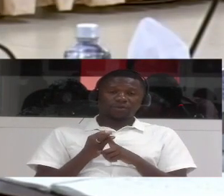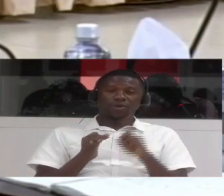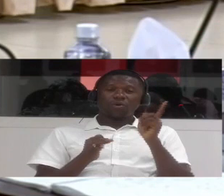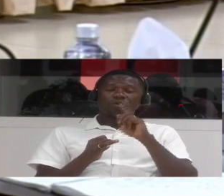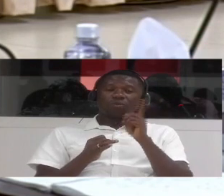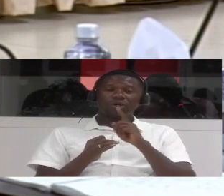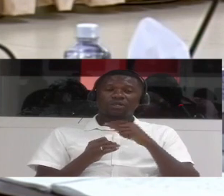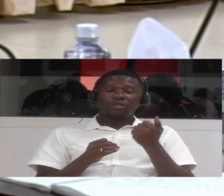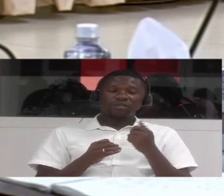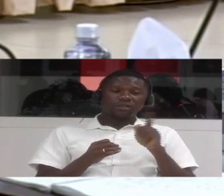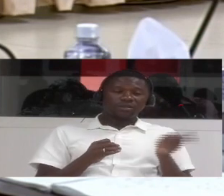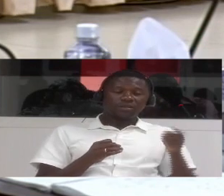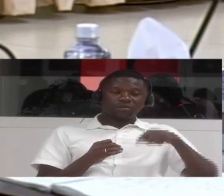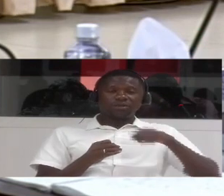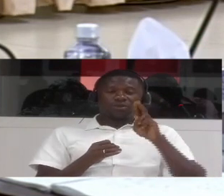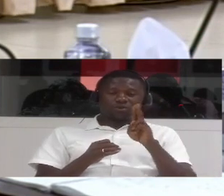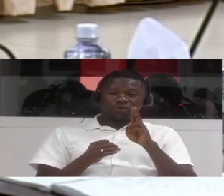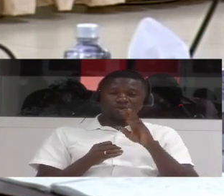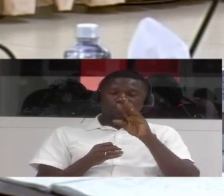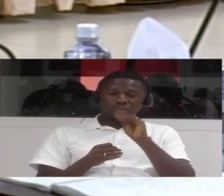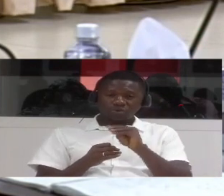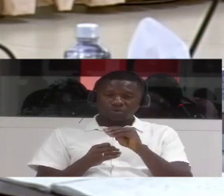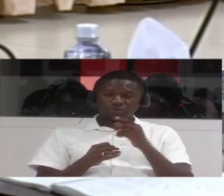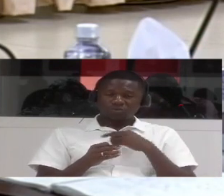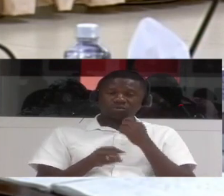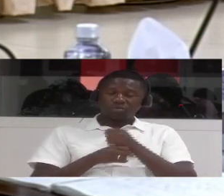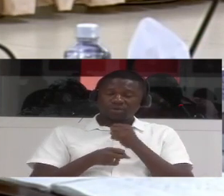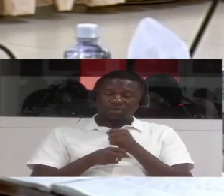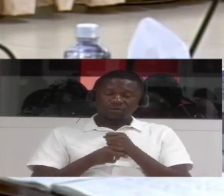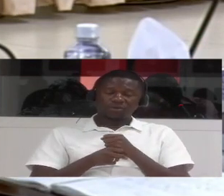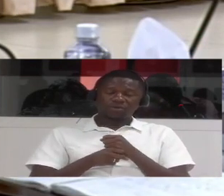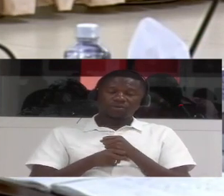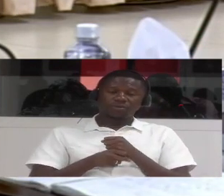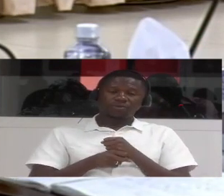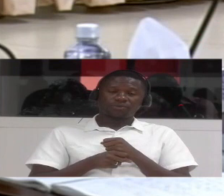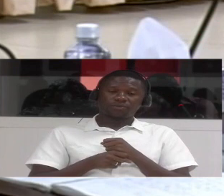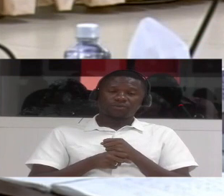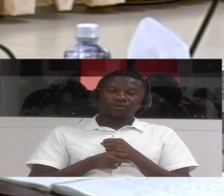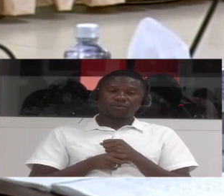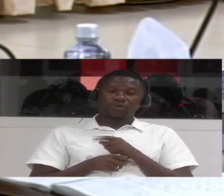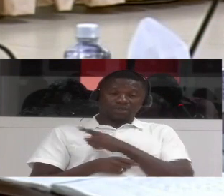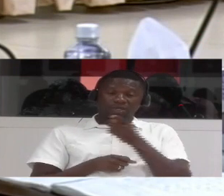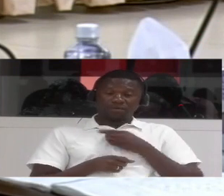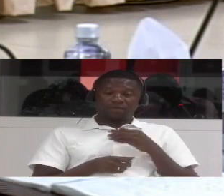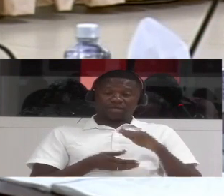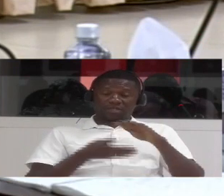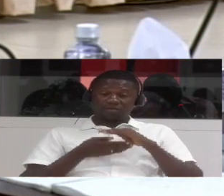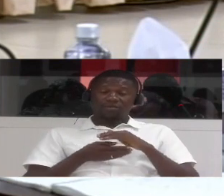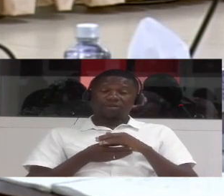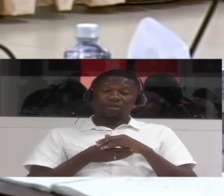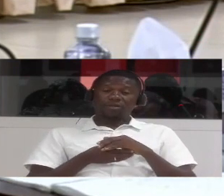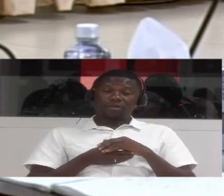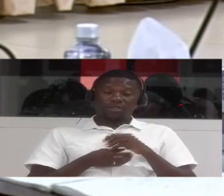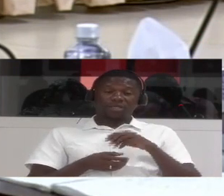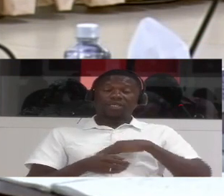what has GPU done to ensure that they have been given enough room,